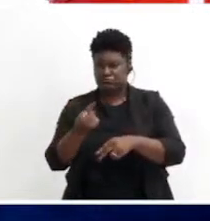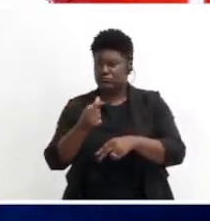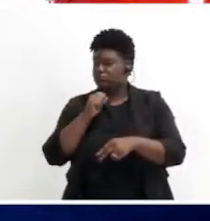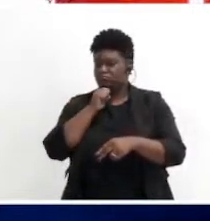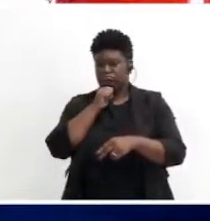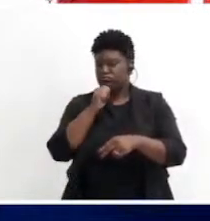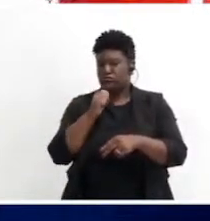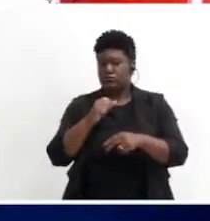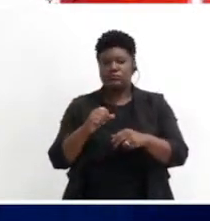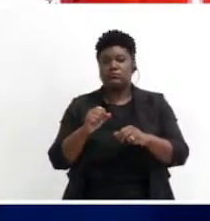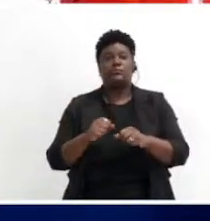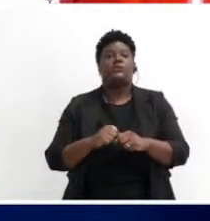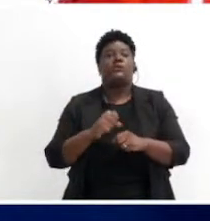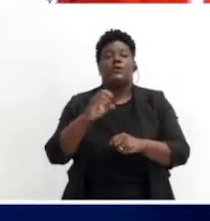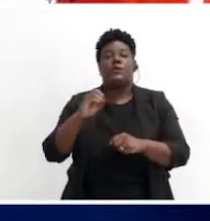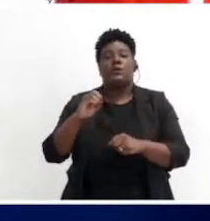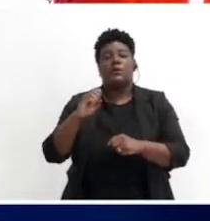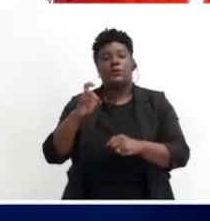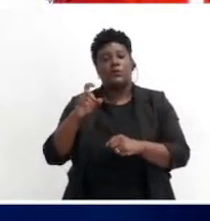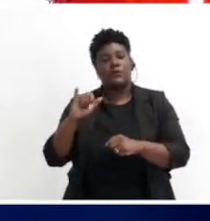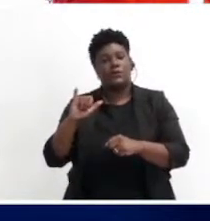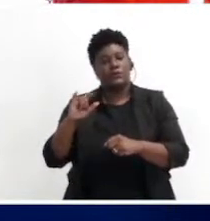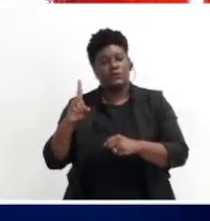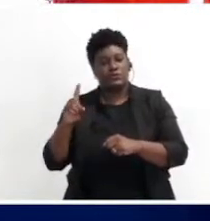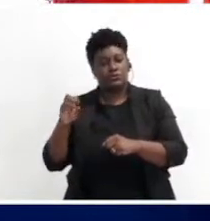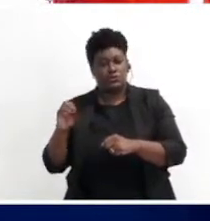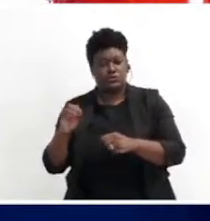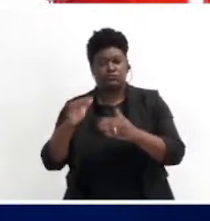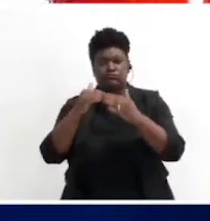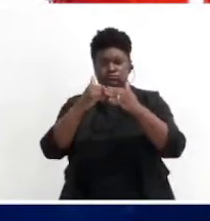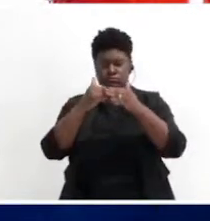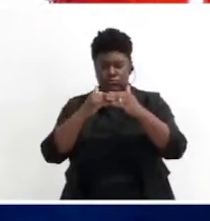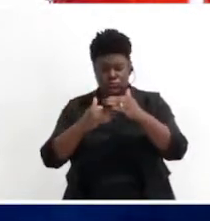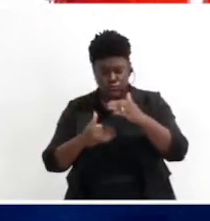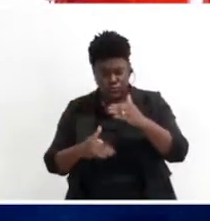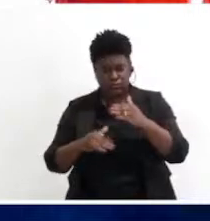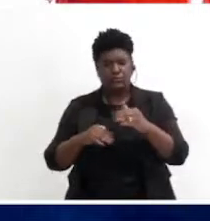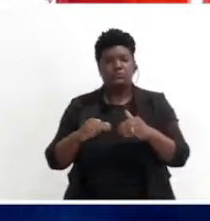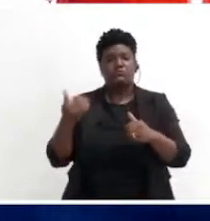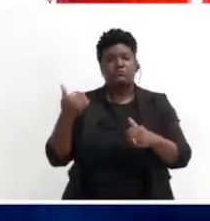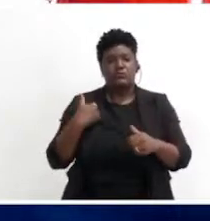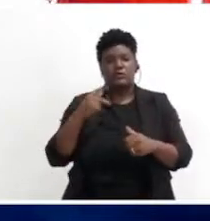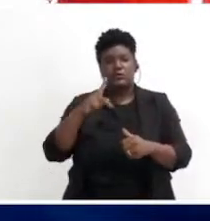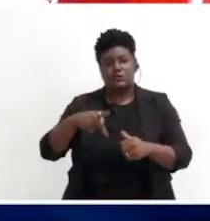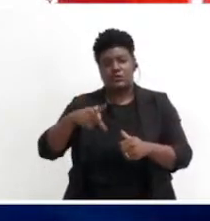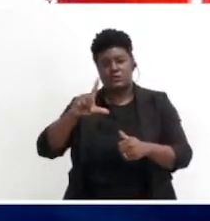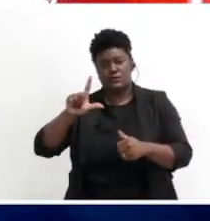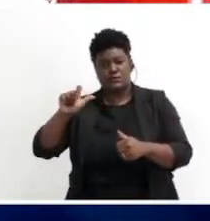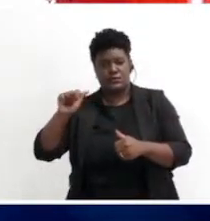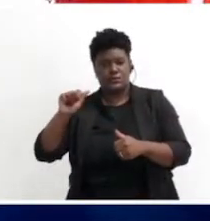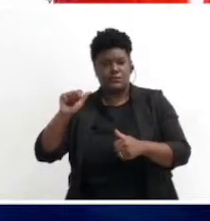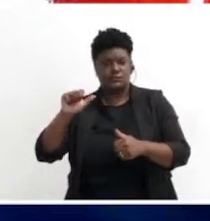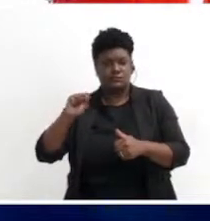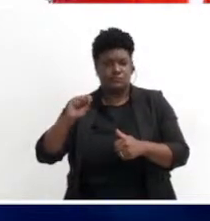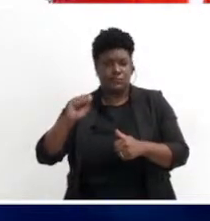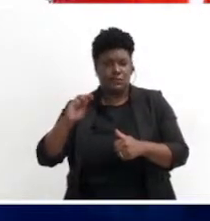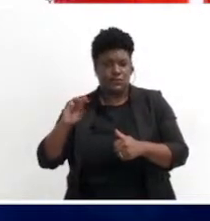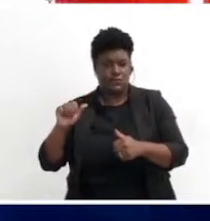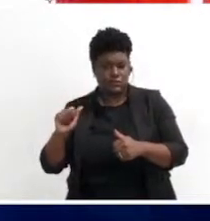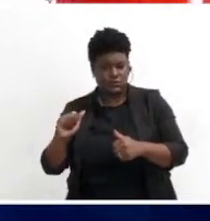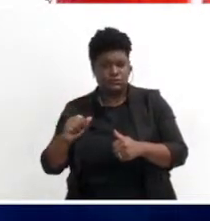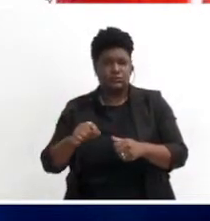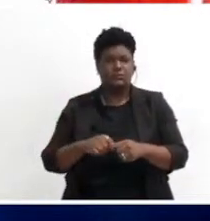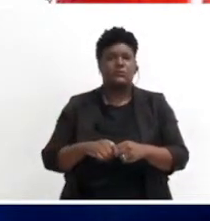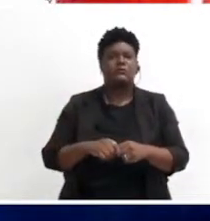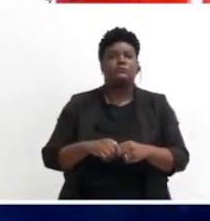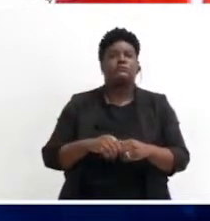plasma processing to reduce the oxides prior to doing the